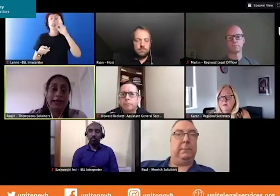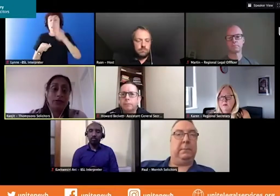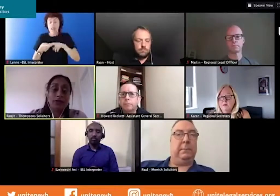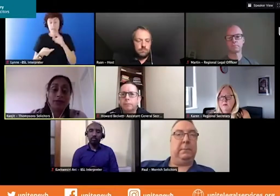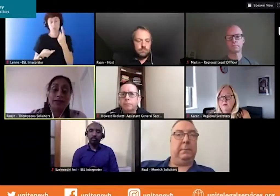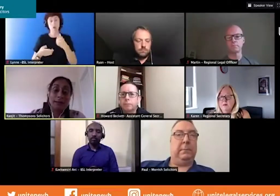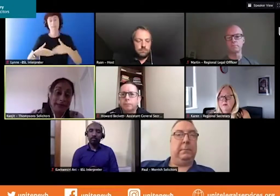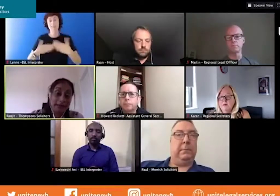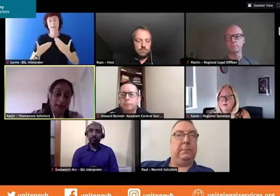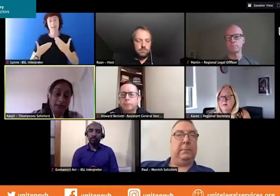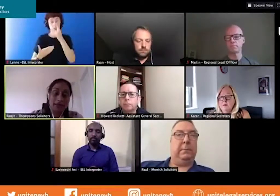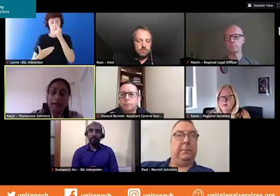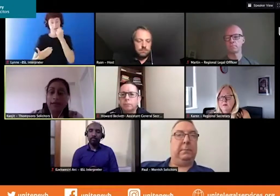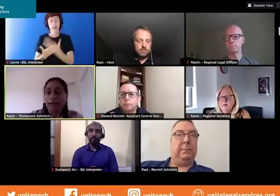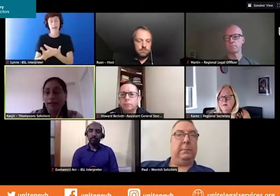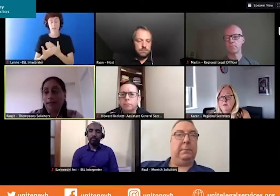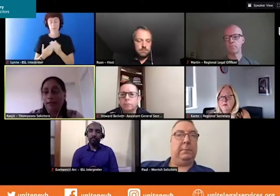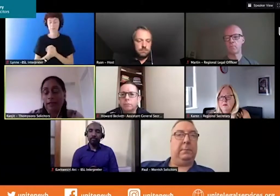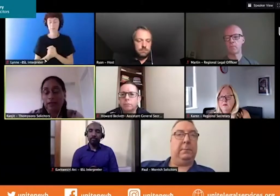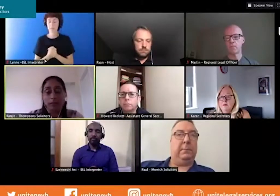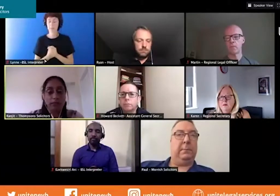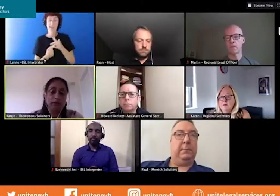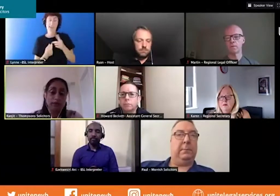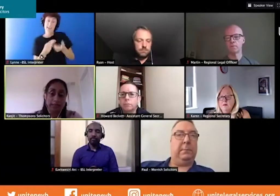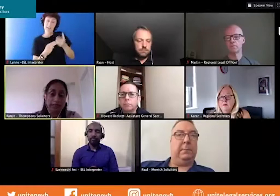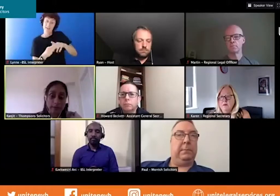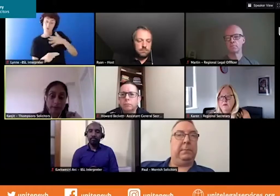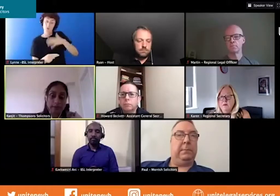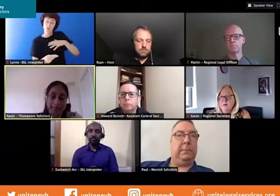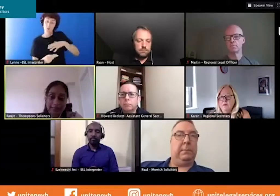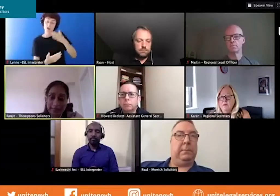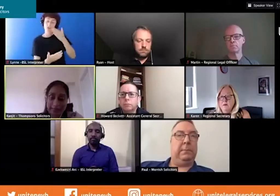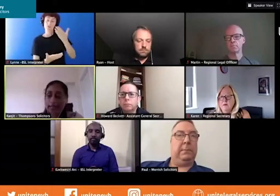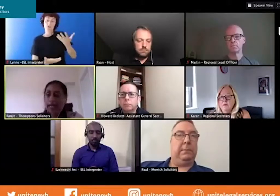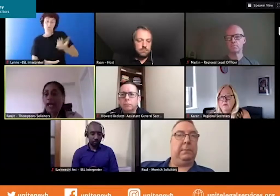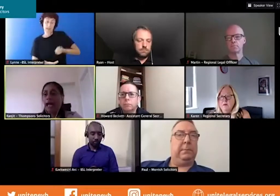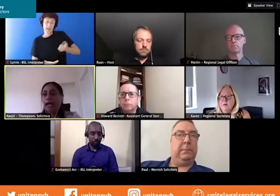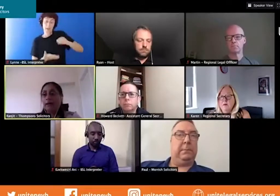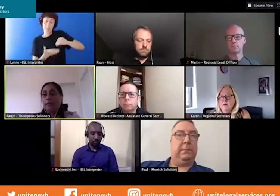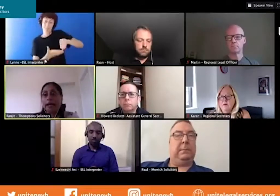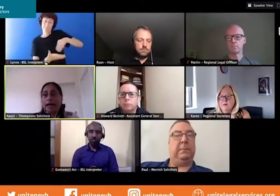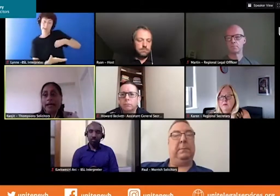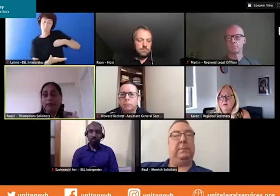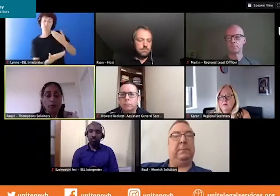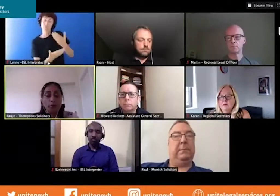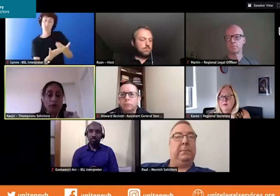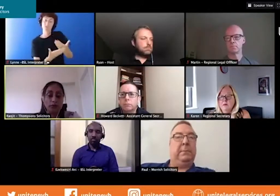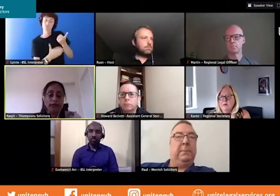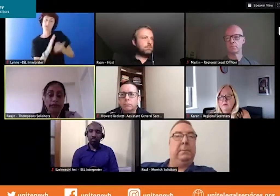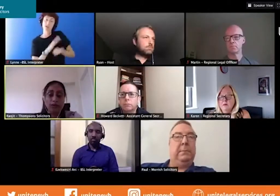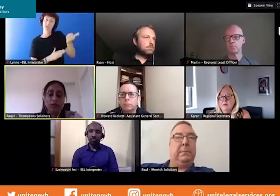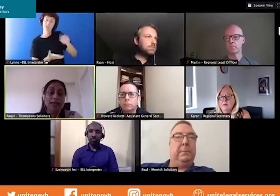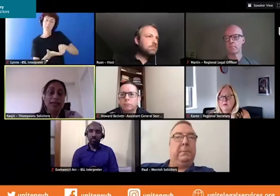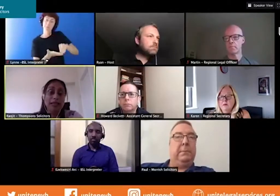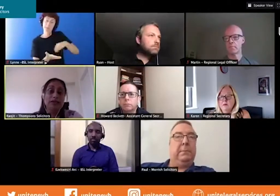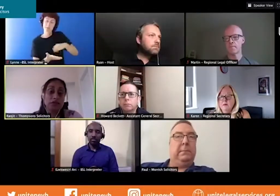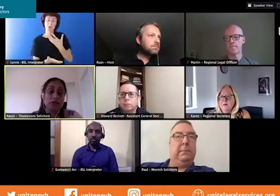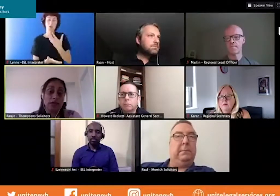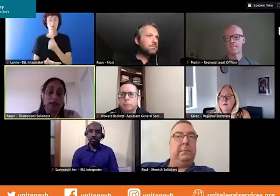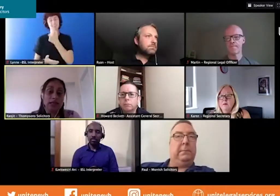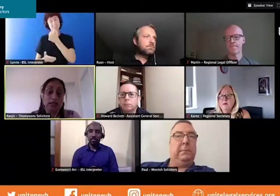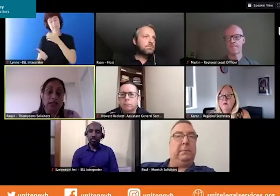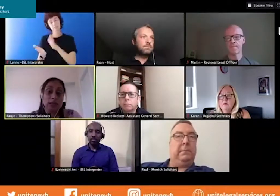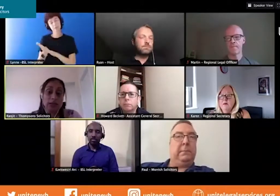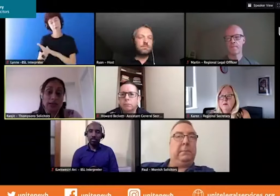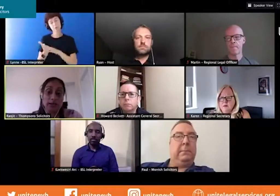a redundancy payment, that has a limitation period of 6 months less a day. And for both of those claims, you need to have 2